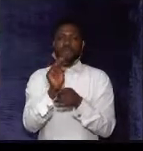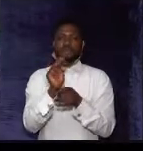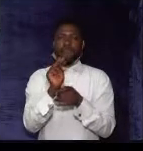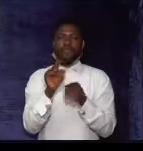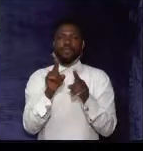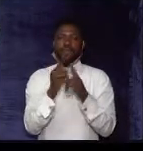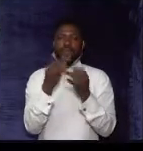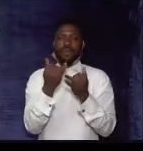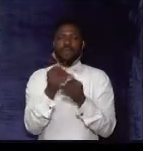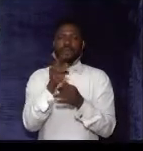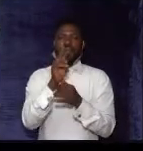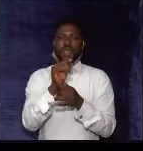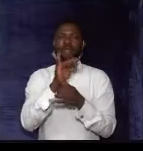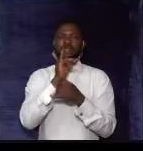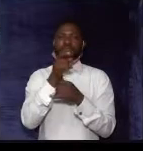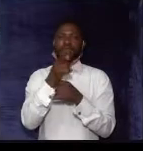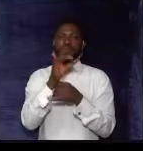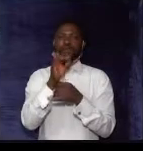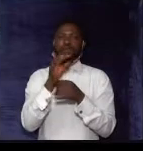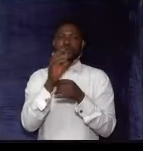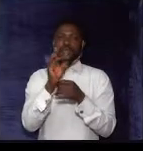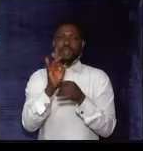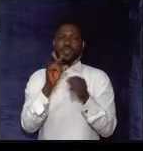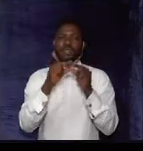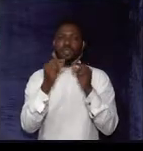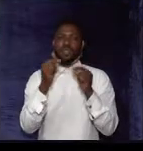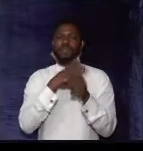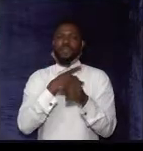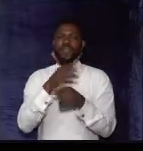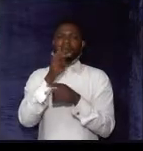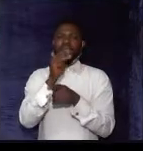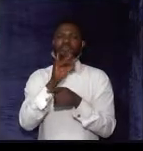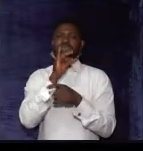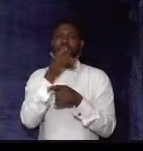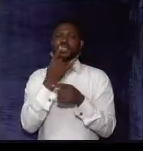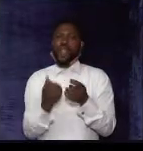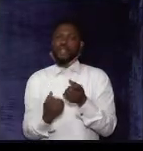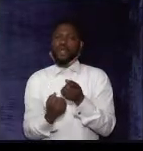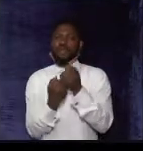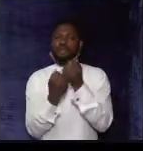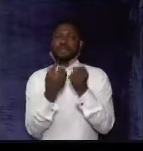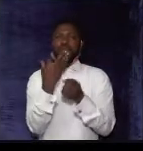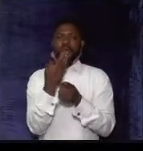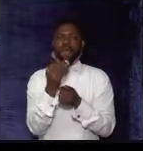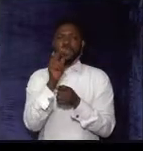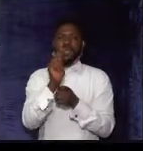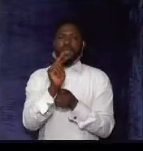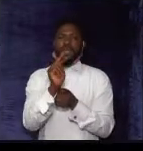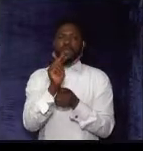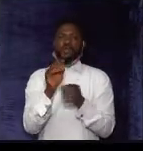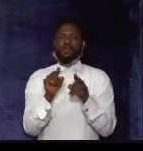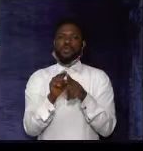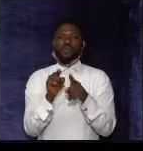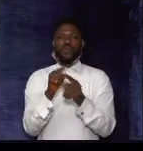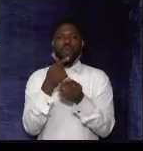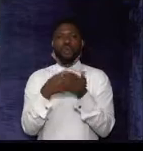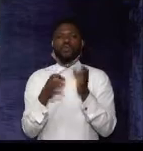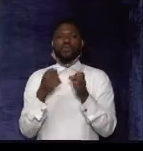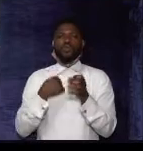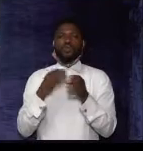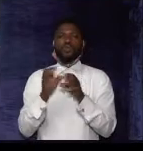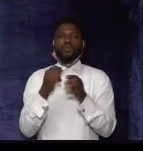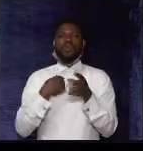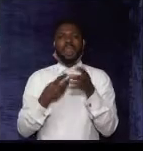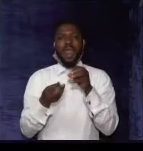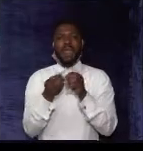M. So now N is 108 degrees and M is the supplement of N